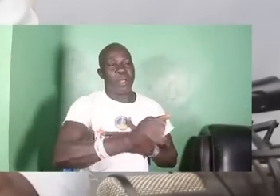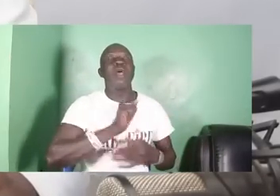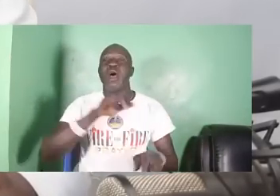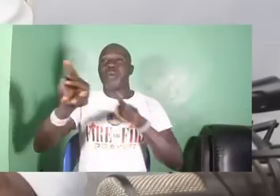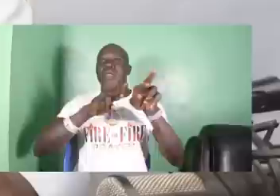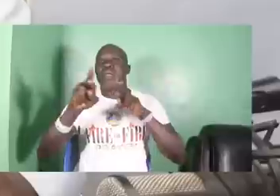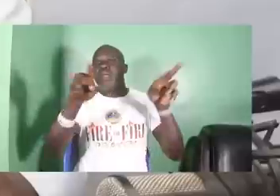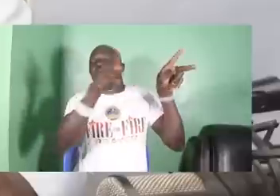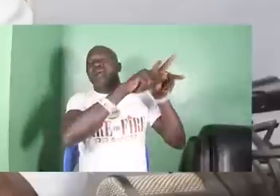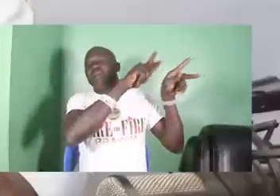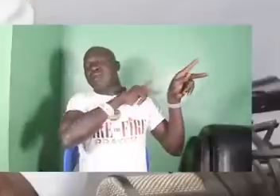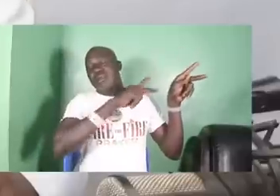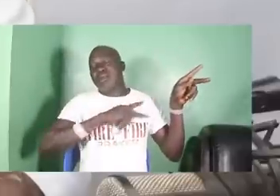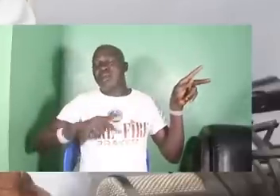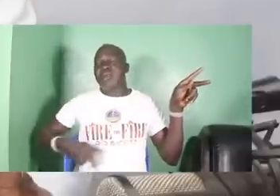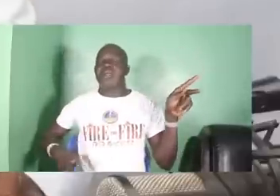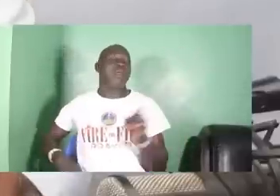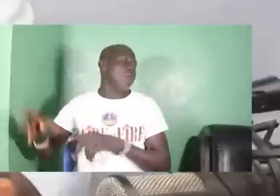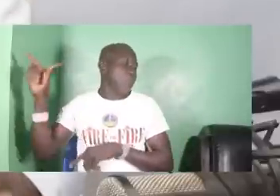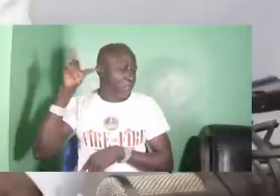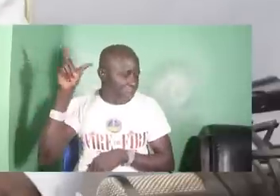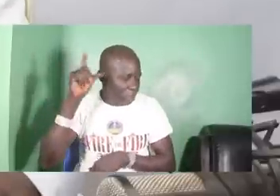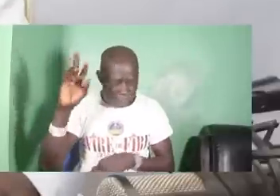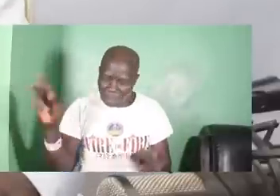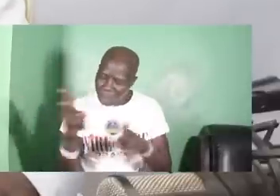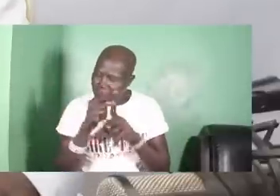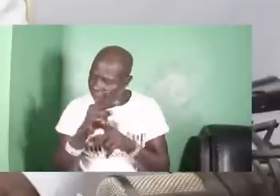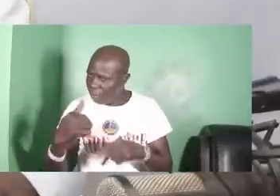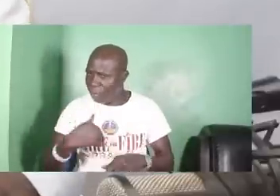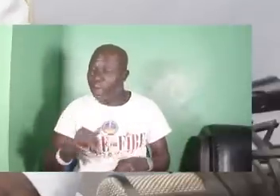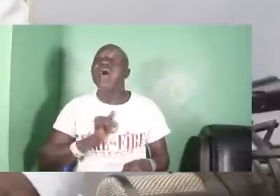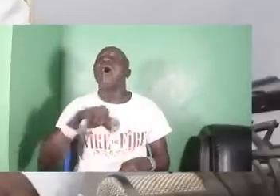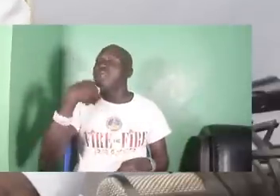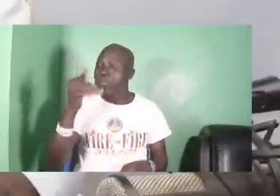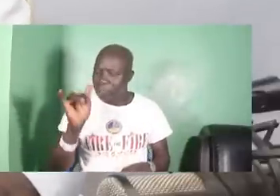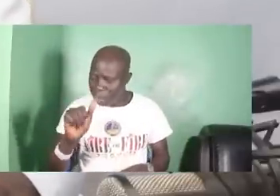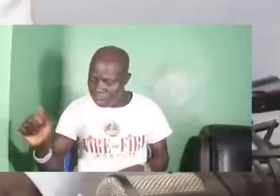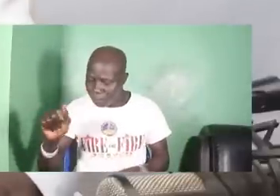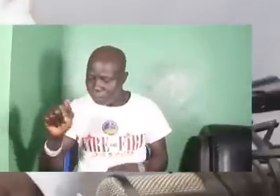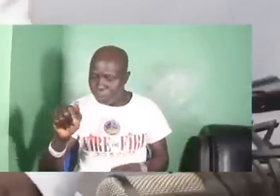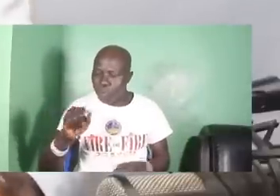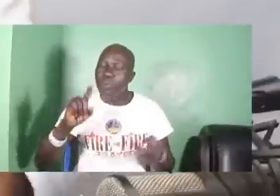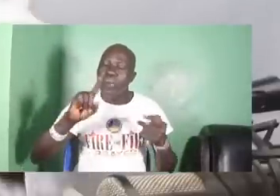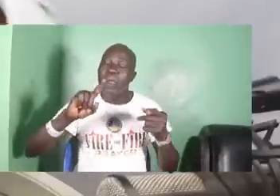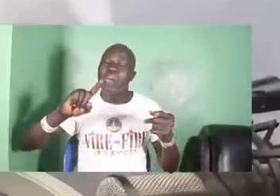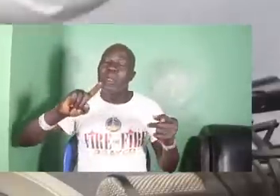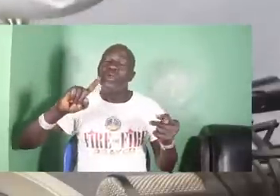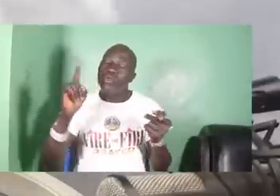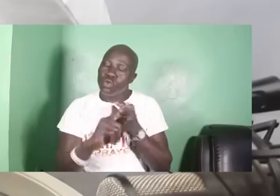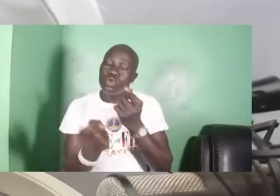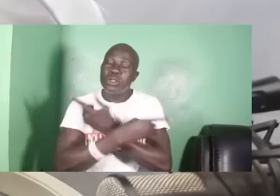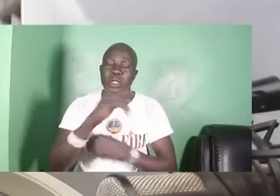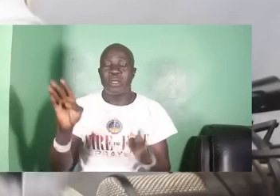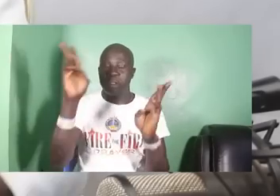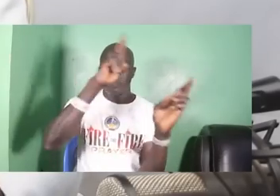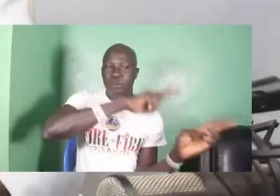Jesus. Wa de se bi oba. Been asking. Abale gbo mi dada. Listen carefully to me. O so pe I say. Ayajo to ni je iso oru.